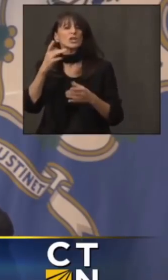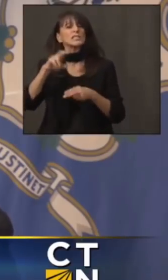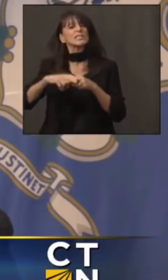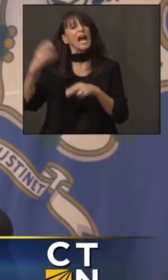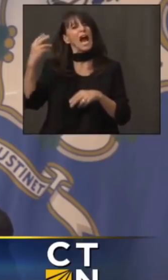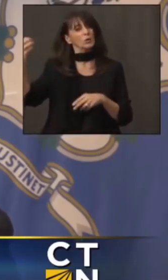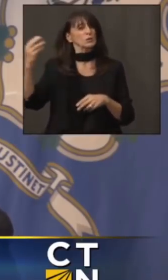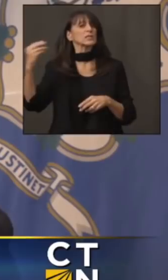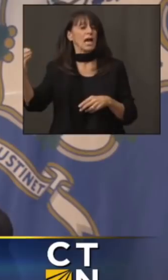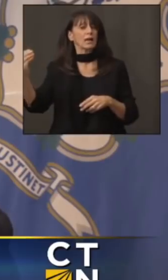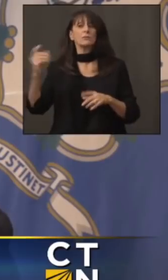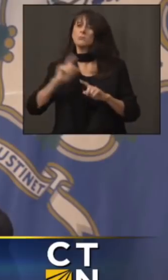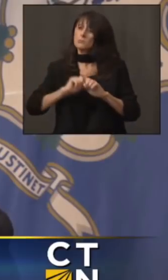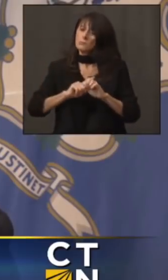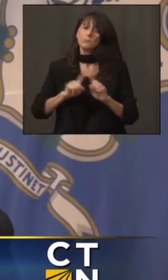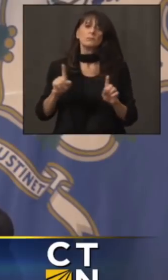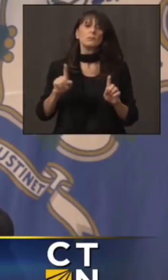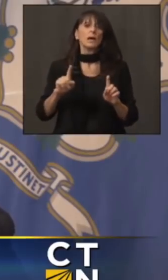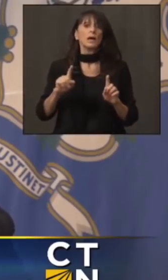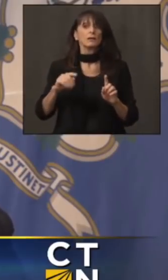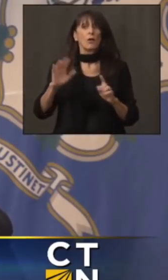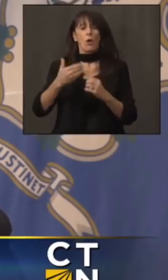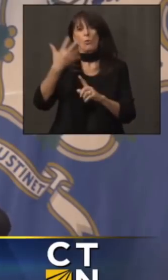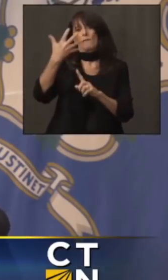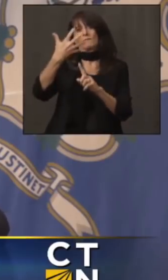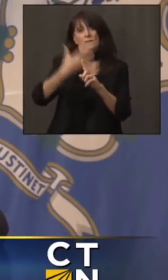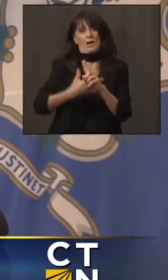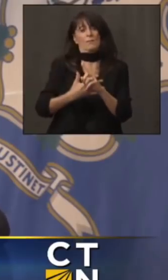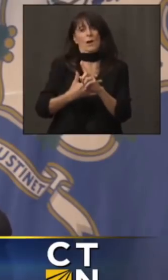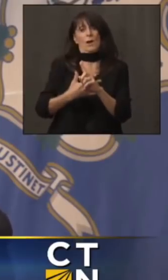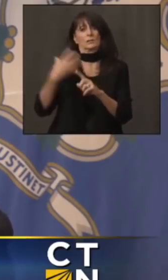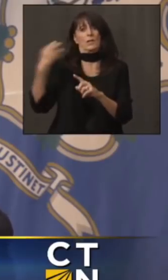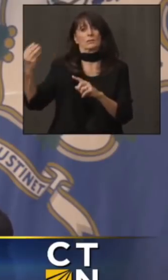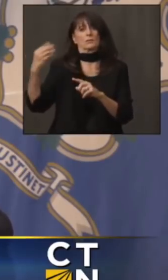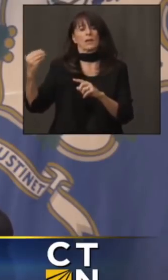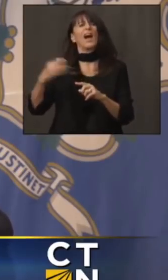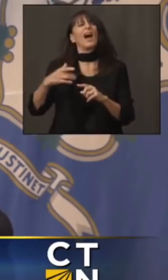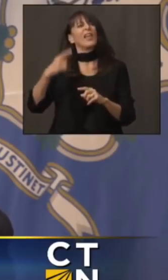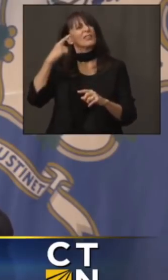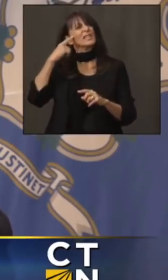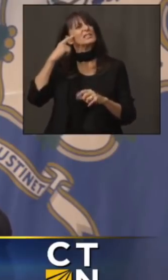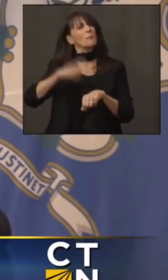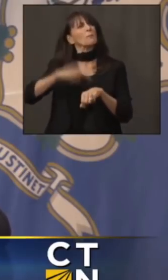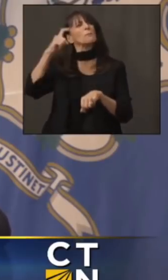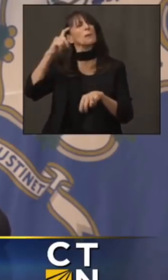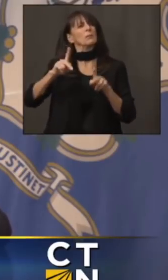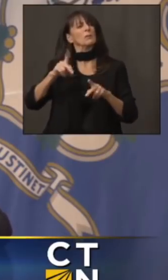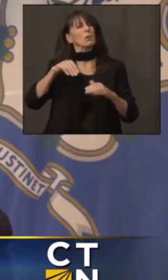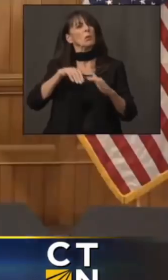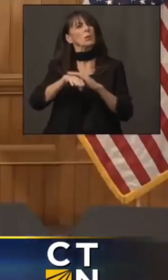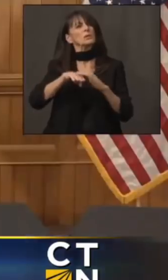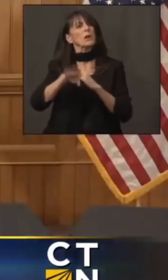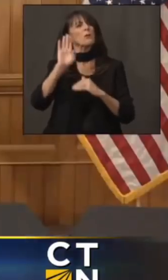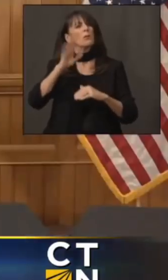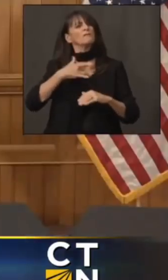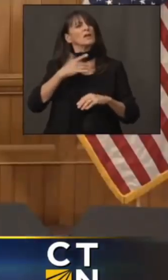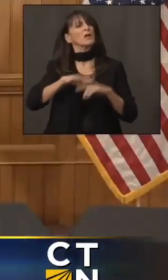as long as they can, but it's been, 4 or 5 months now. I think people would be comfortable getting inside. Thank